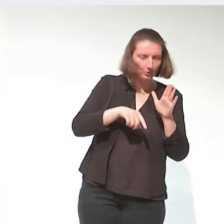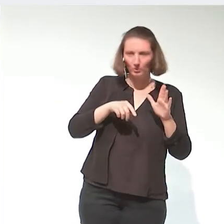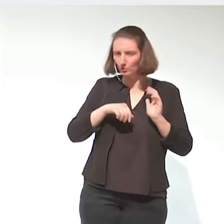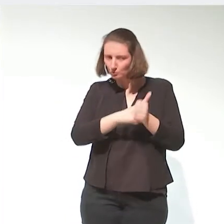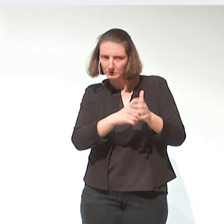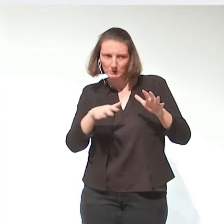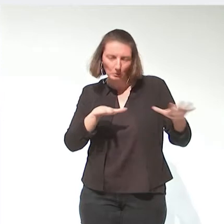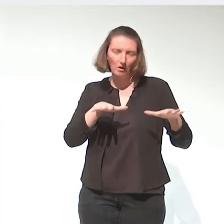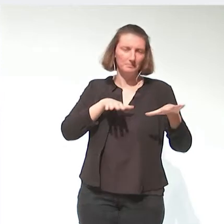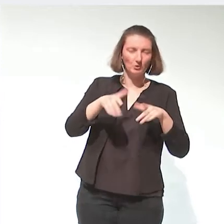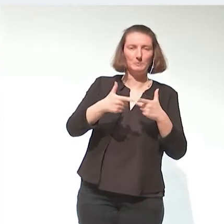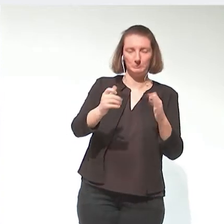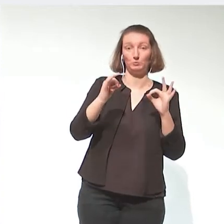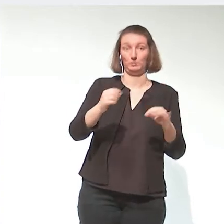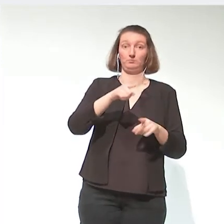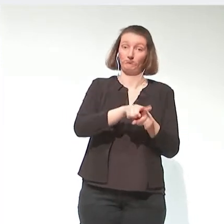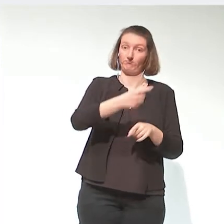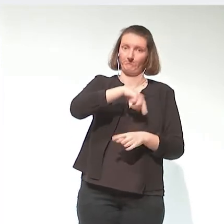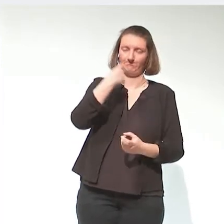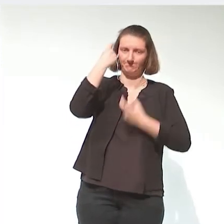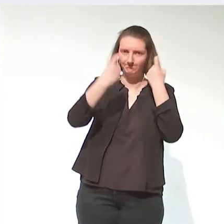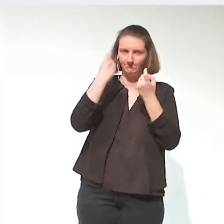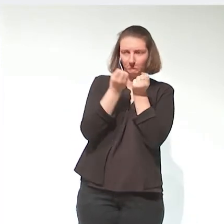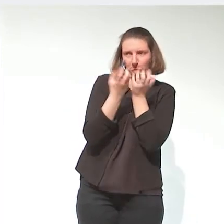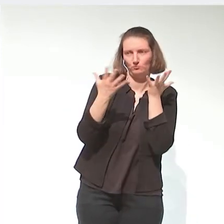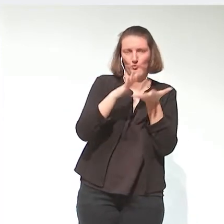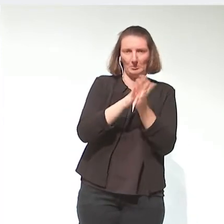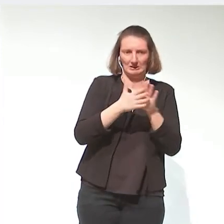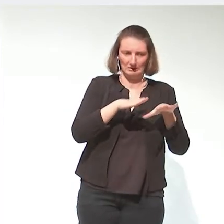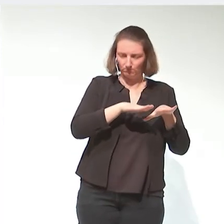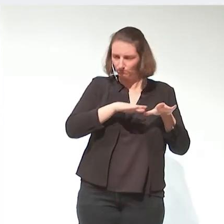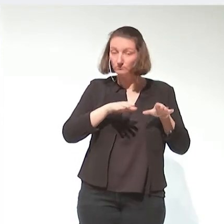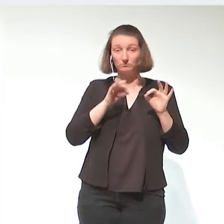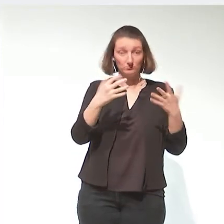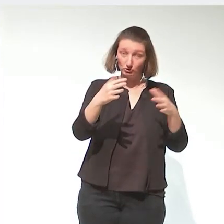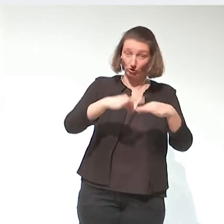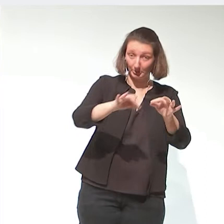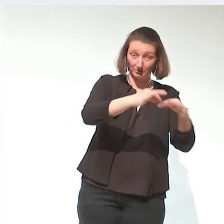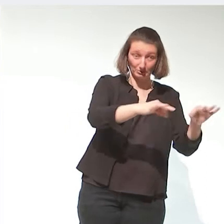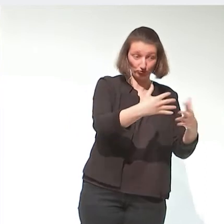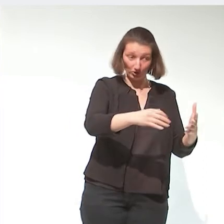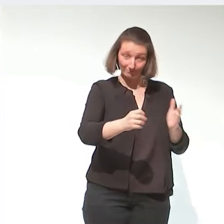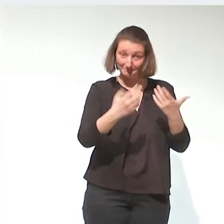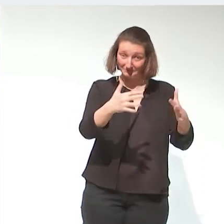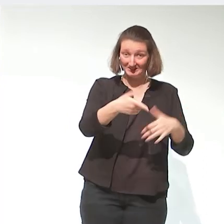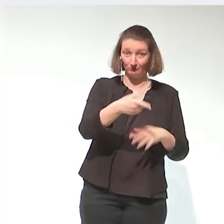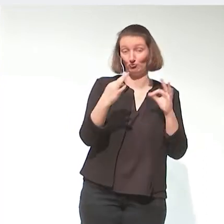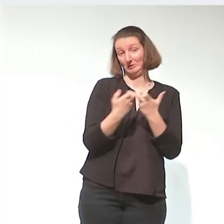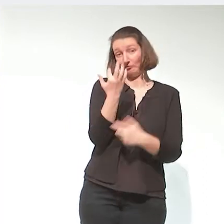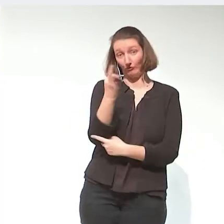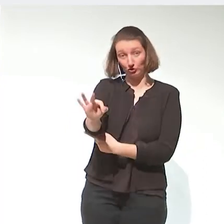are creating, and especially we are taking examples from France and doing